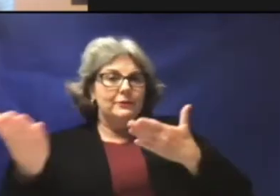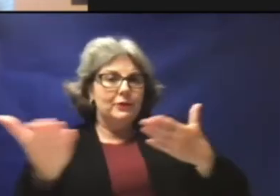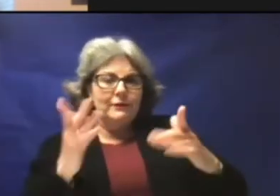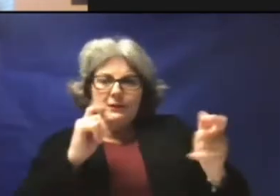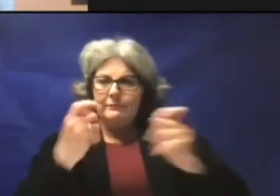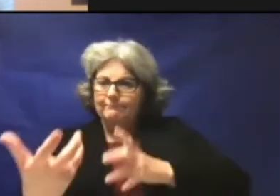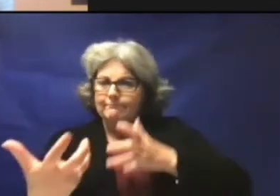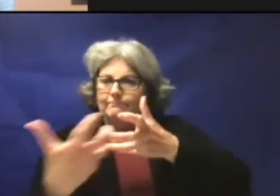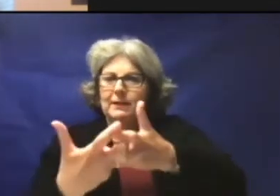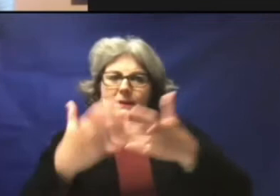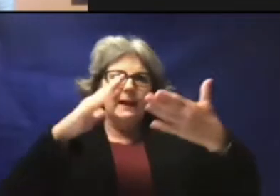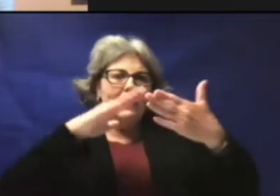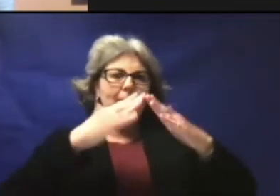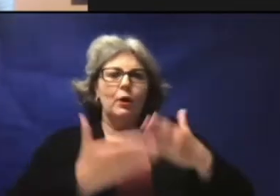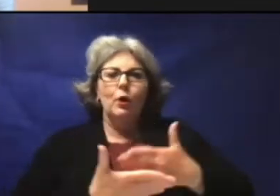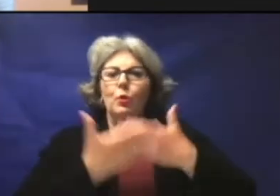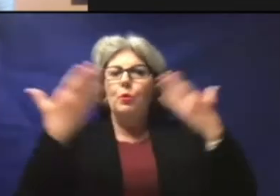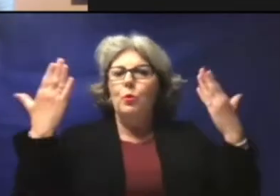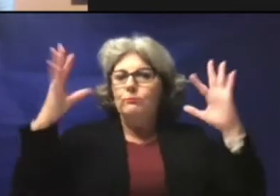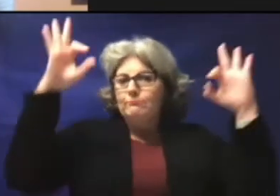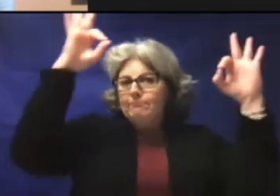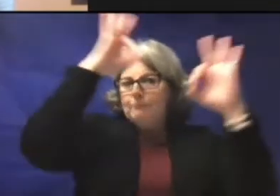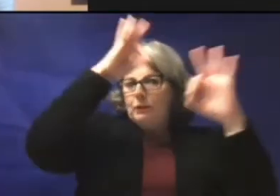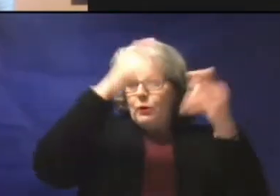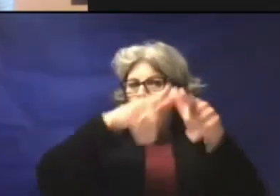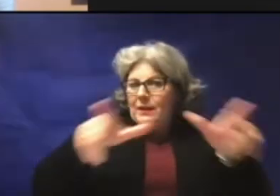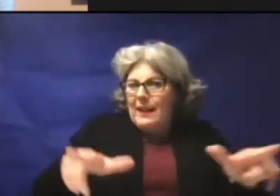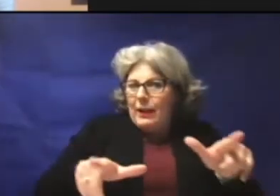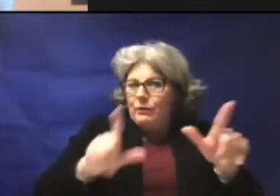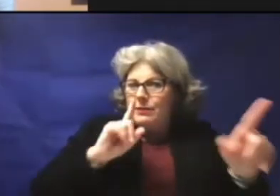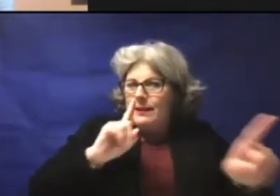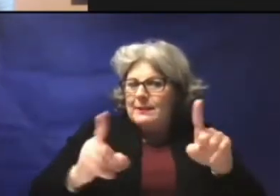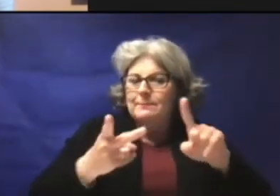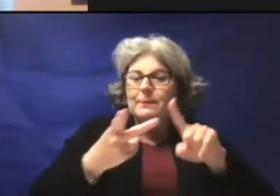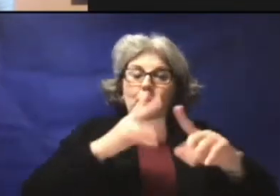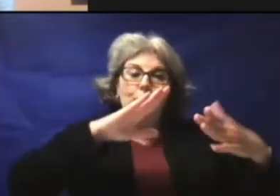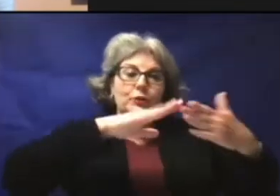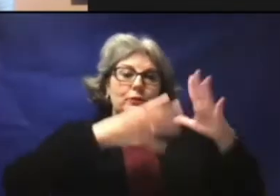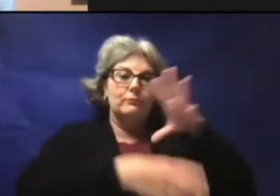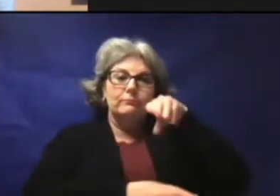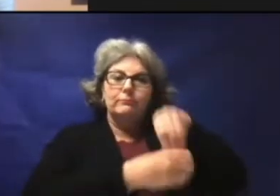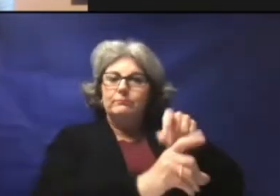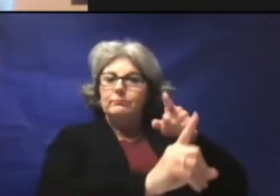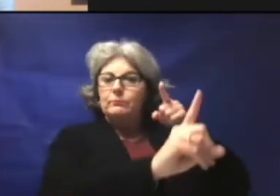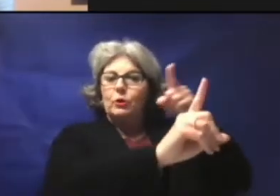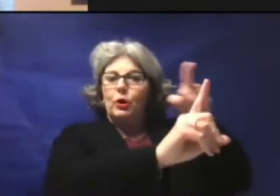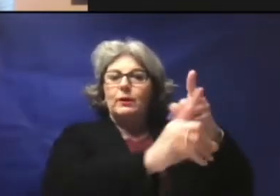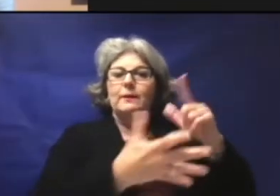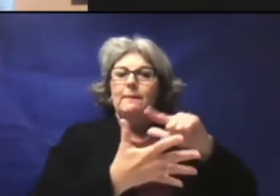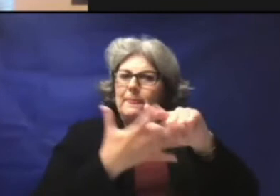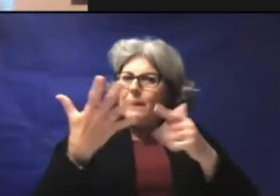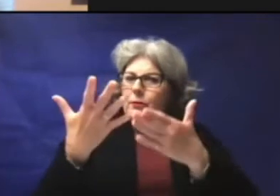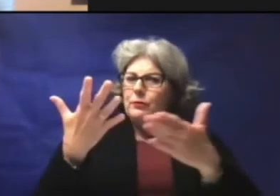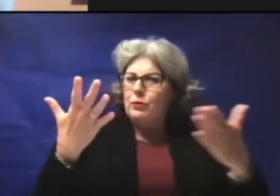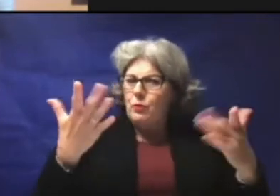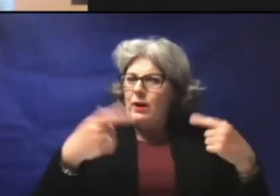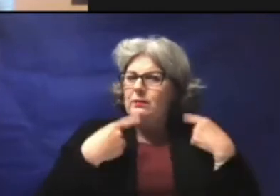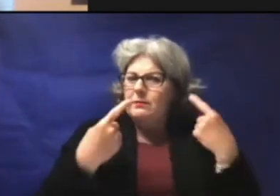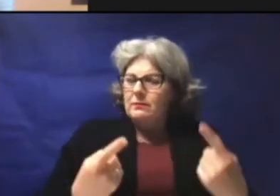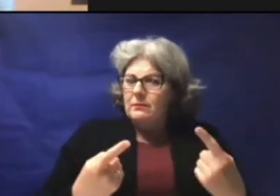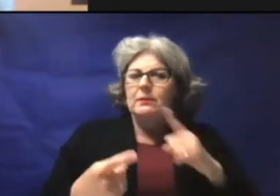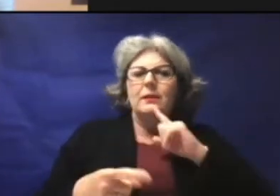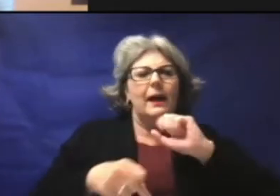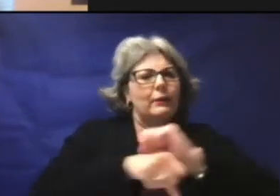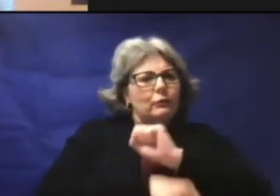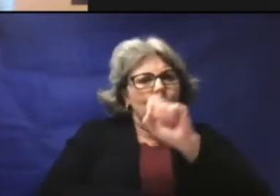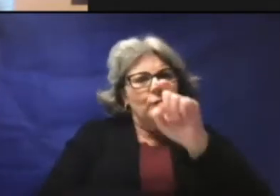it to a community if you don't even know what language they speak or which community is being targeted? So those are some of the ways that I think we really